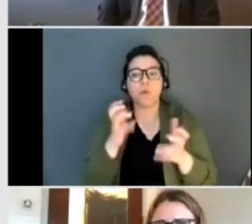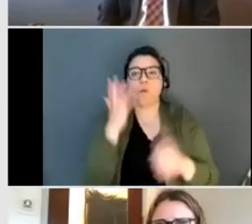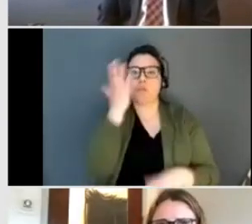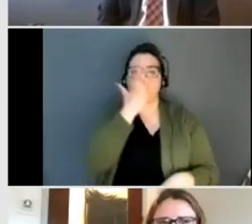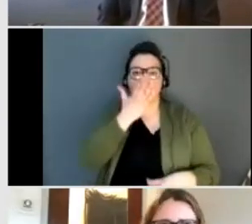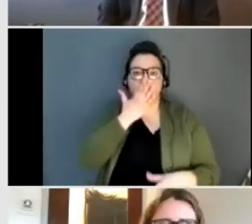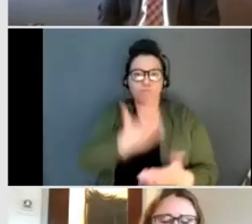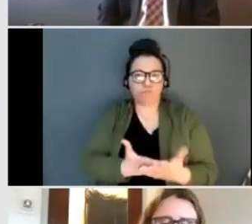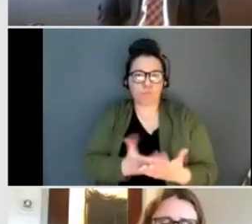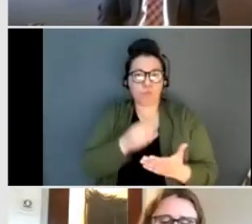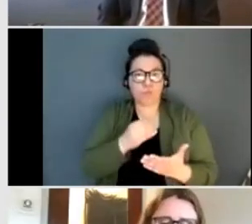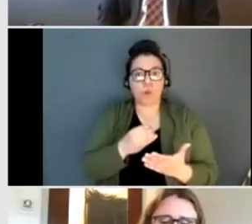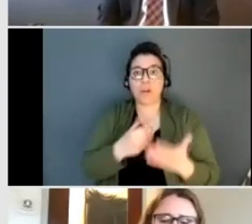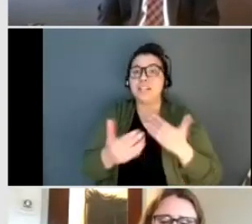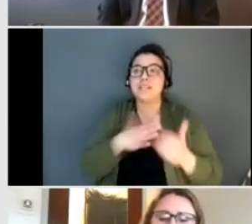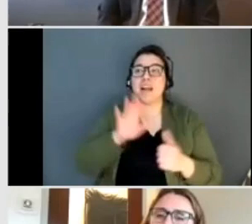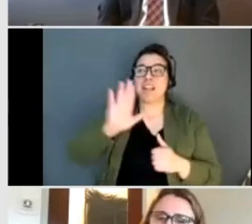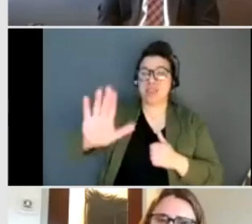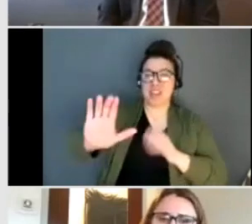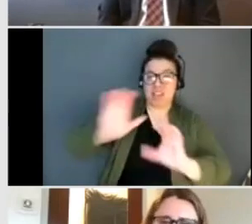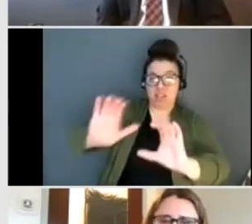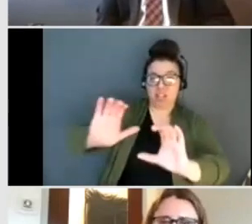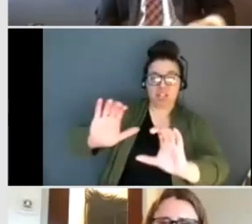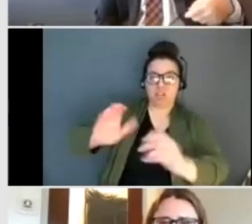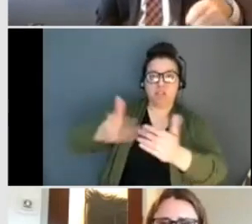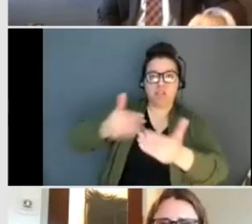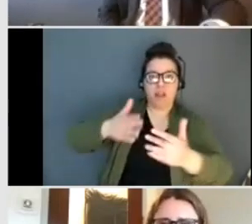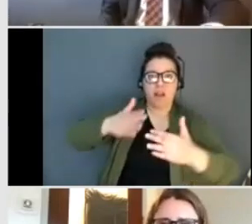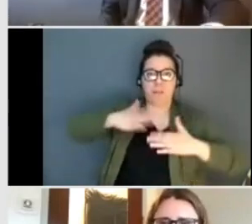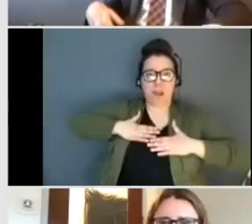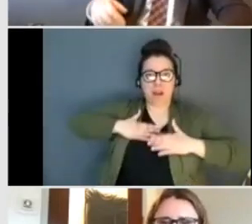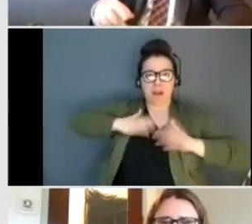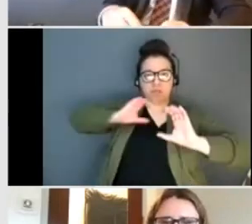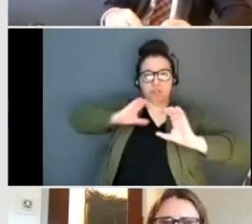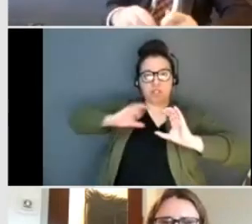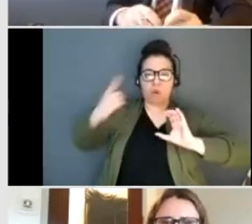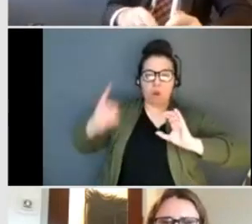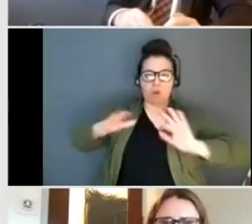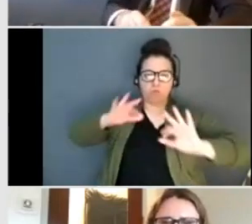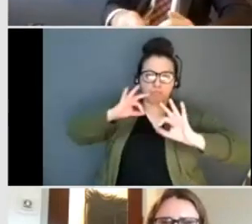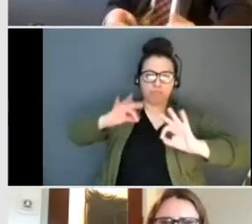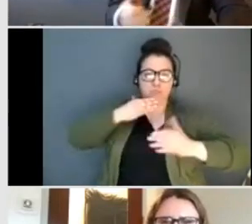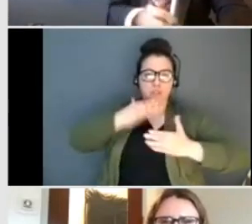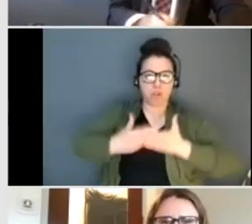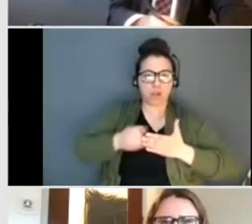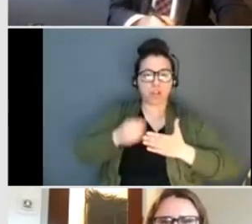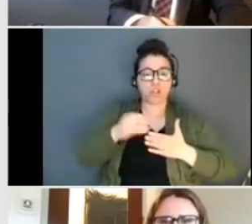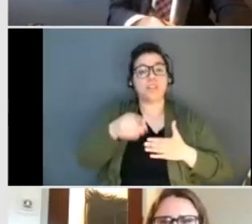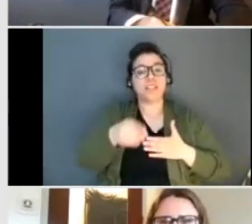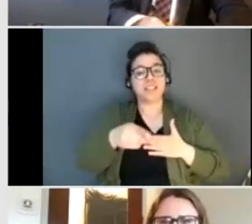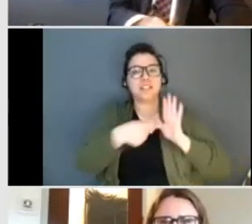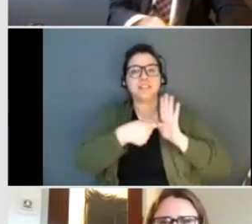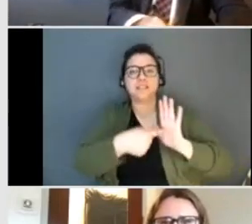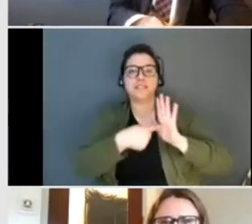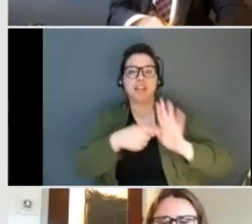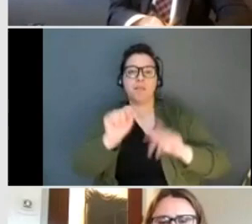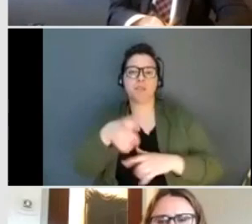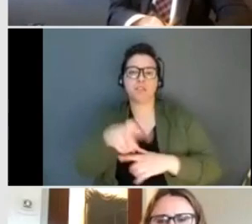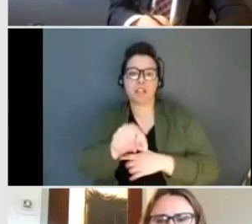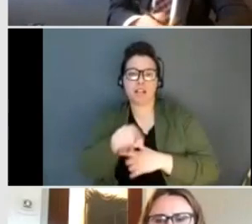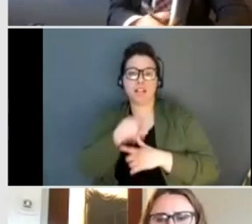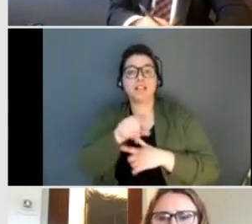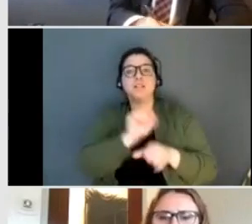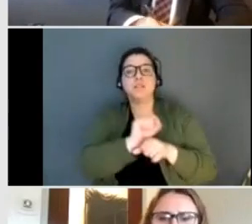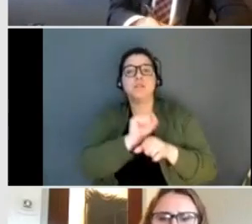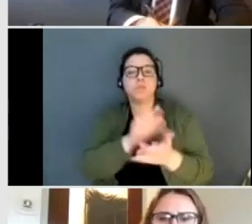is communicating with you. So what we've provided are some sample text messages. This is the worksheet. For those of you who